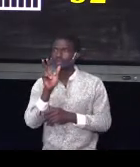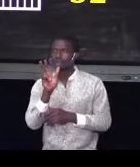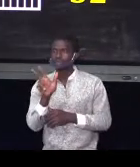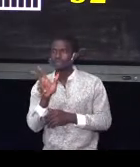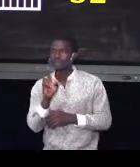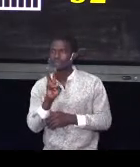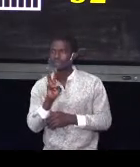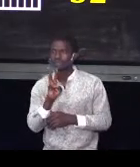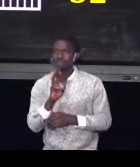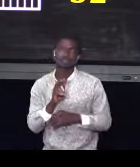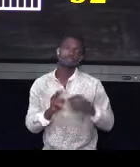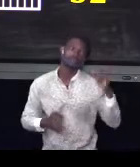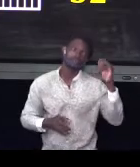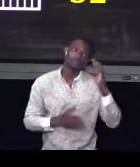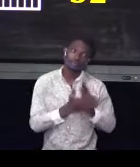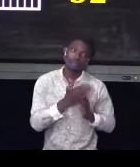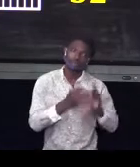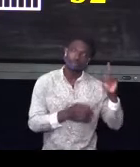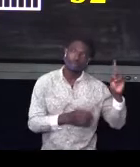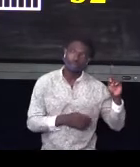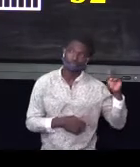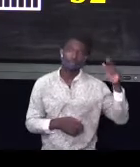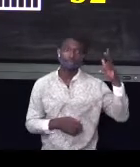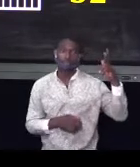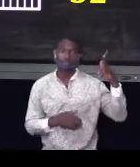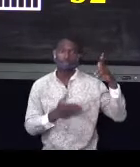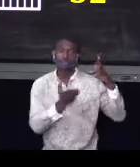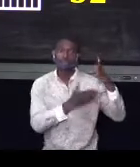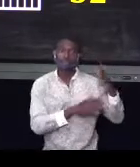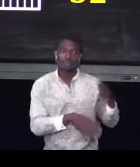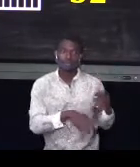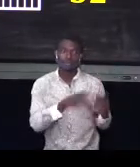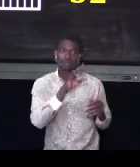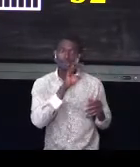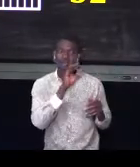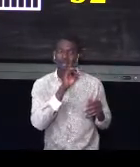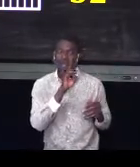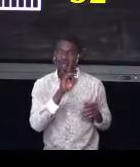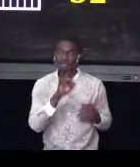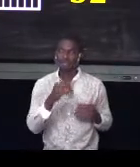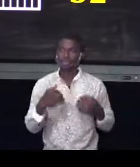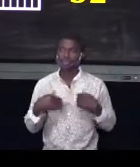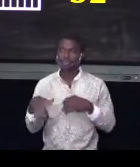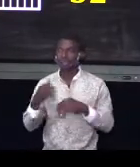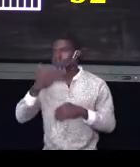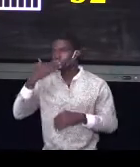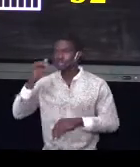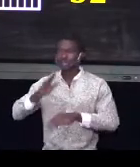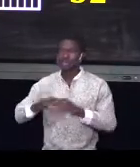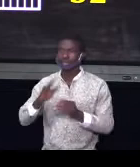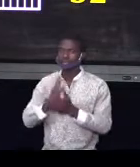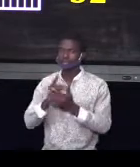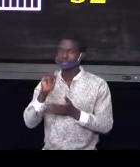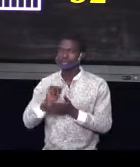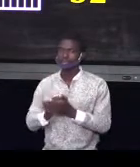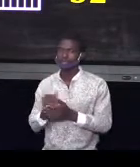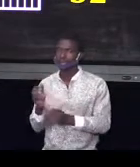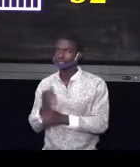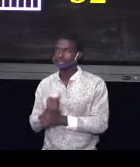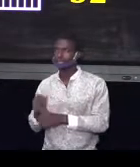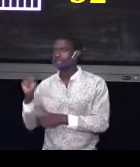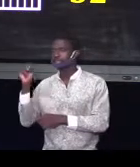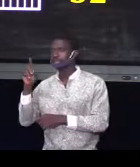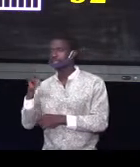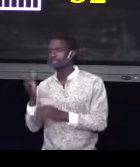somebody scores 3 over 8, another person scores 11 out of 32, the person that scores 3 over 8 has done better, really. But on